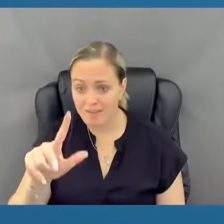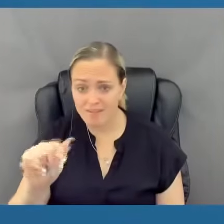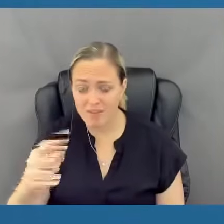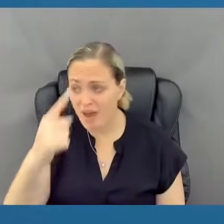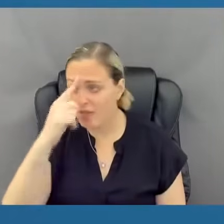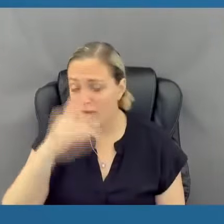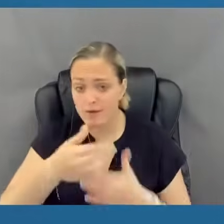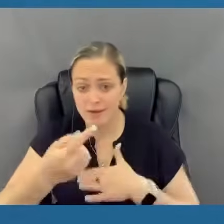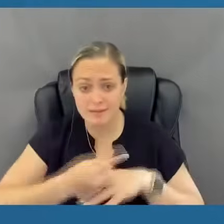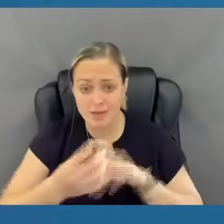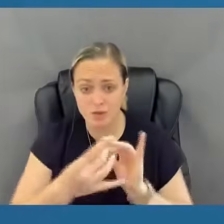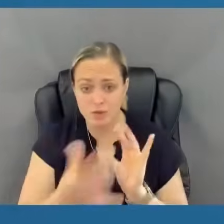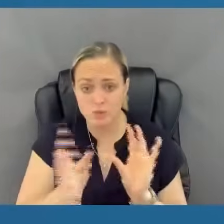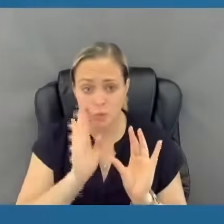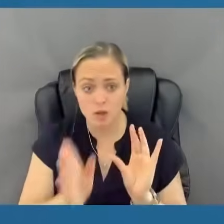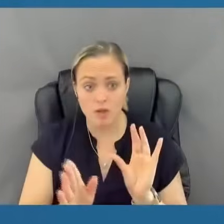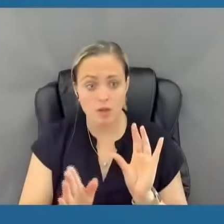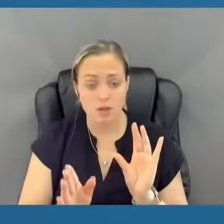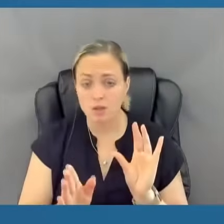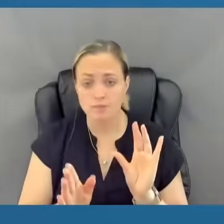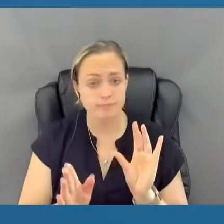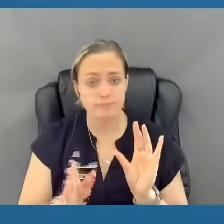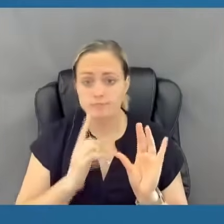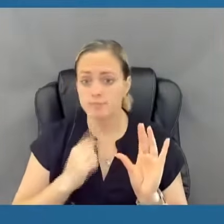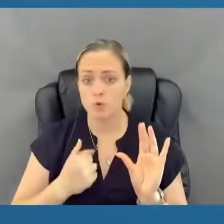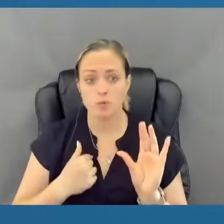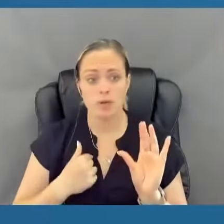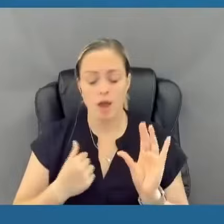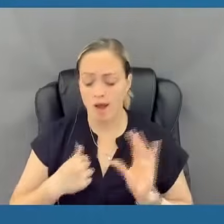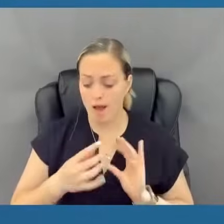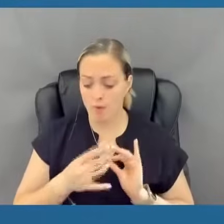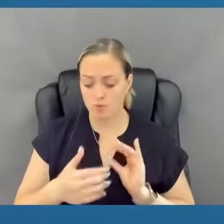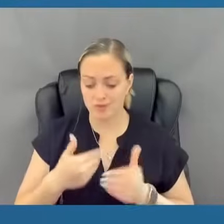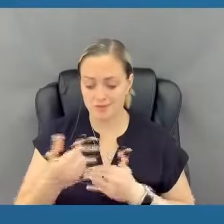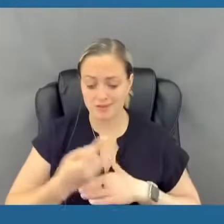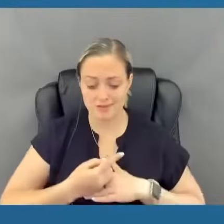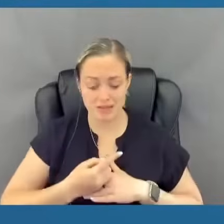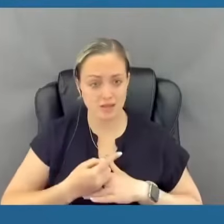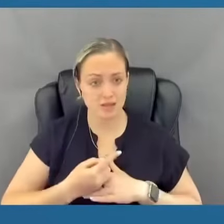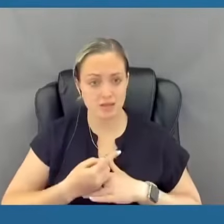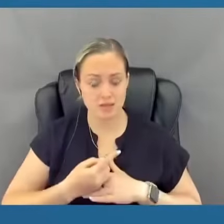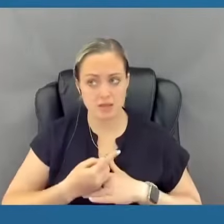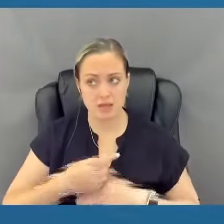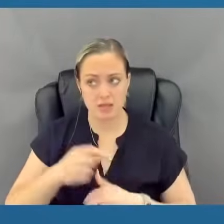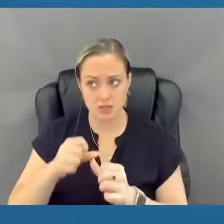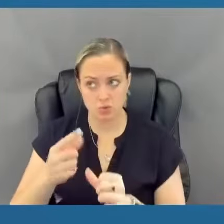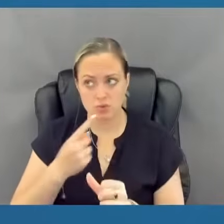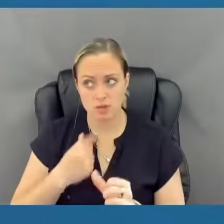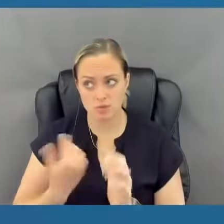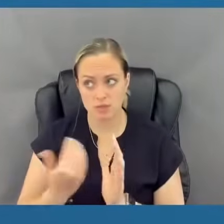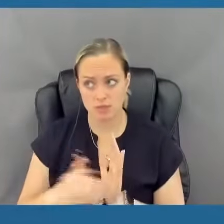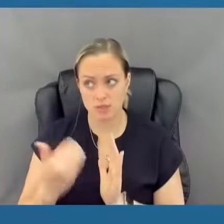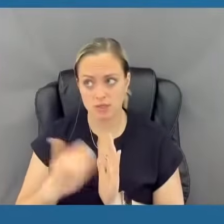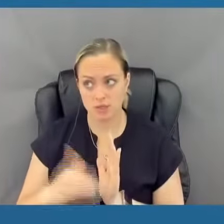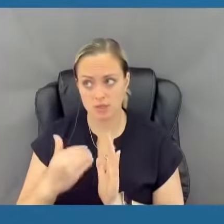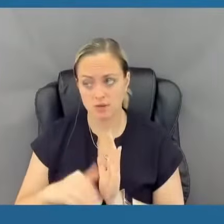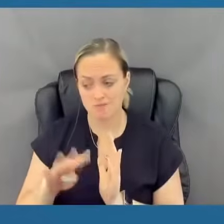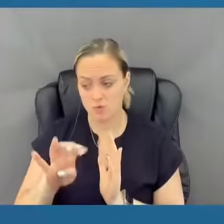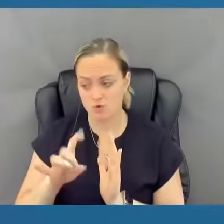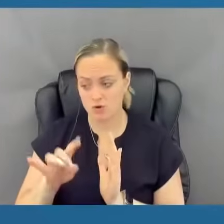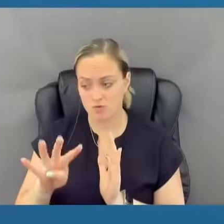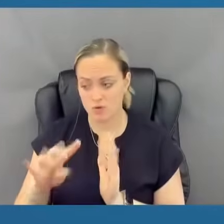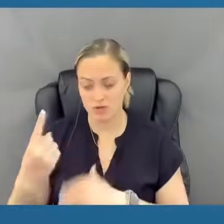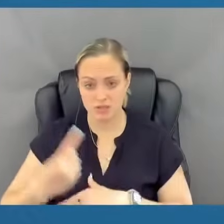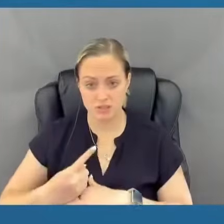day, they told us that I would be released the day after. And they continued to tell me throughout the 484